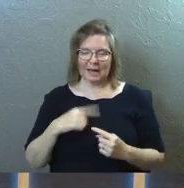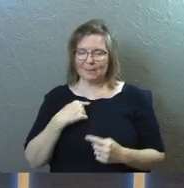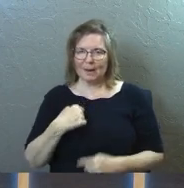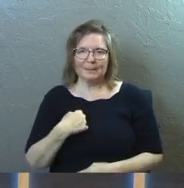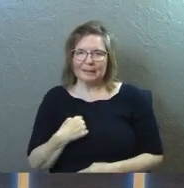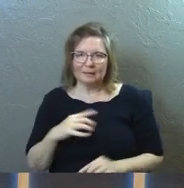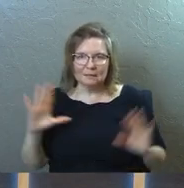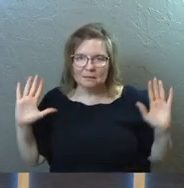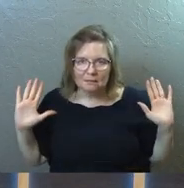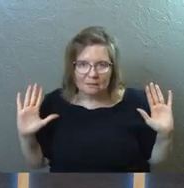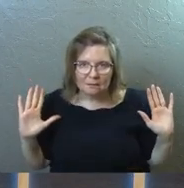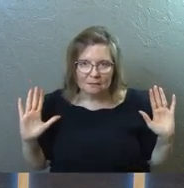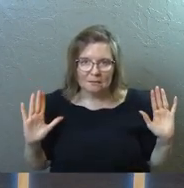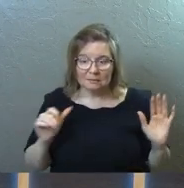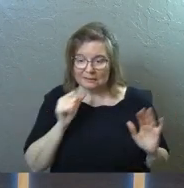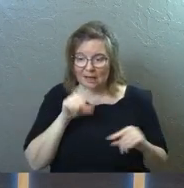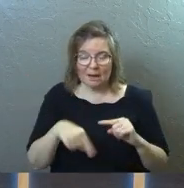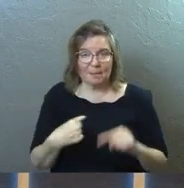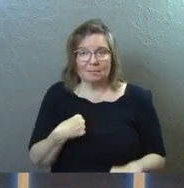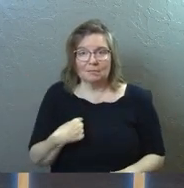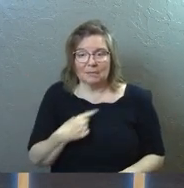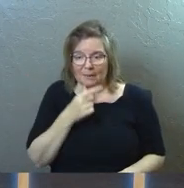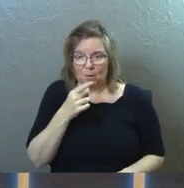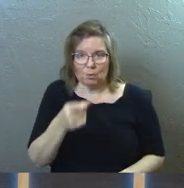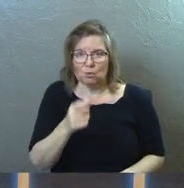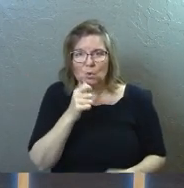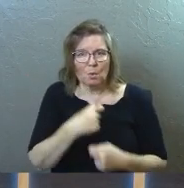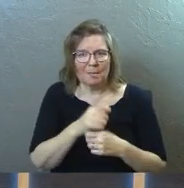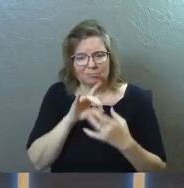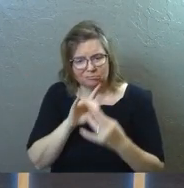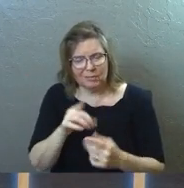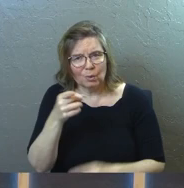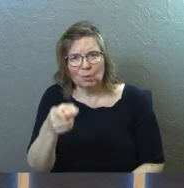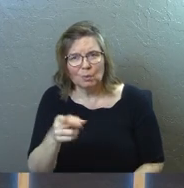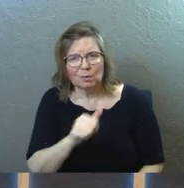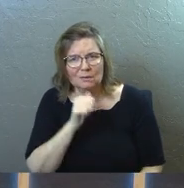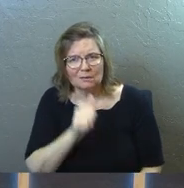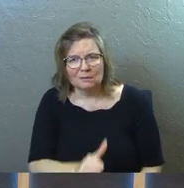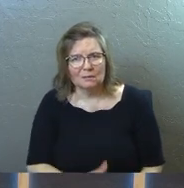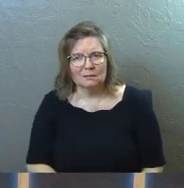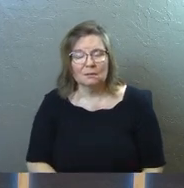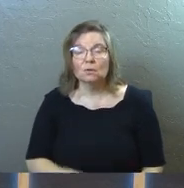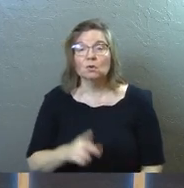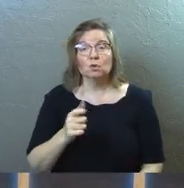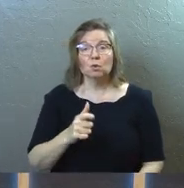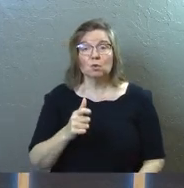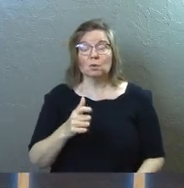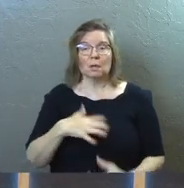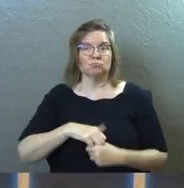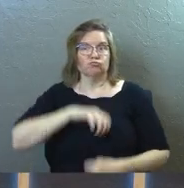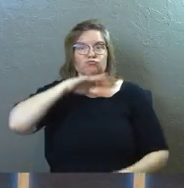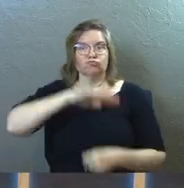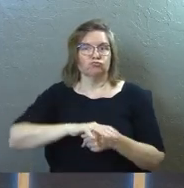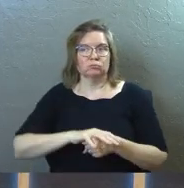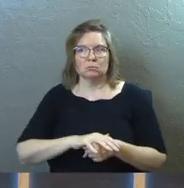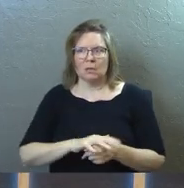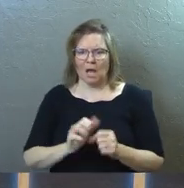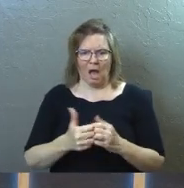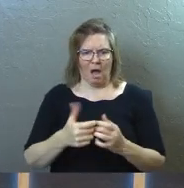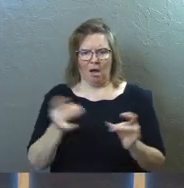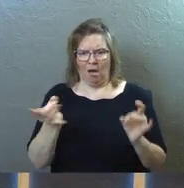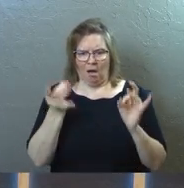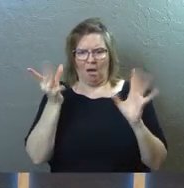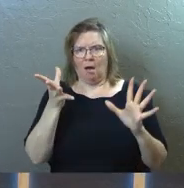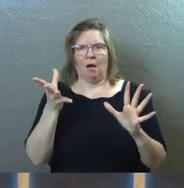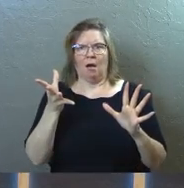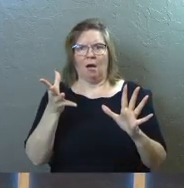you, mom and dad. It's not. Don't make it about you. So you can flip out. How